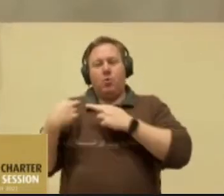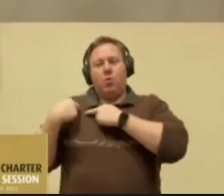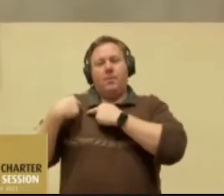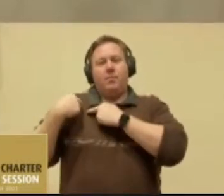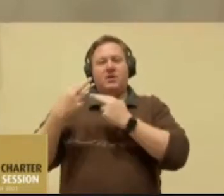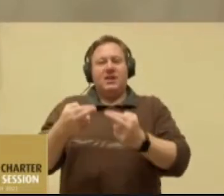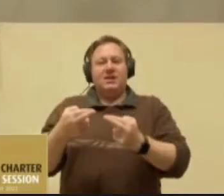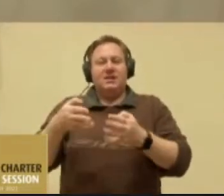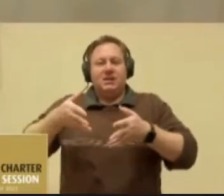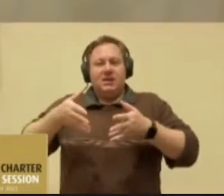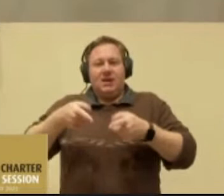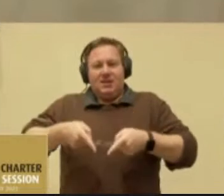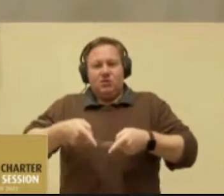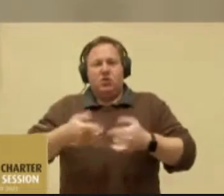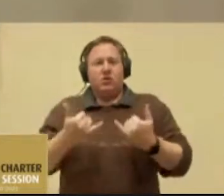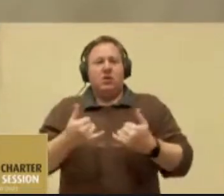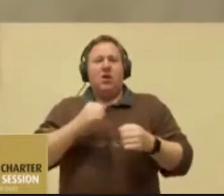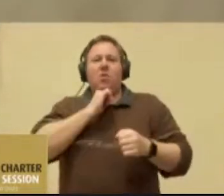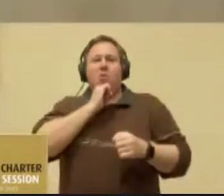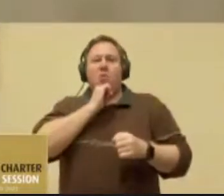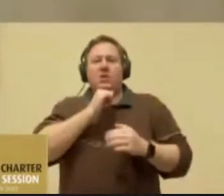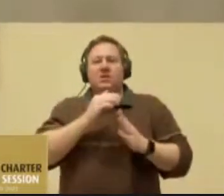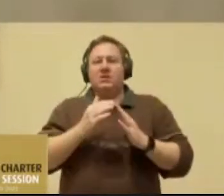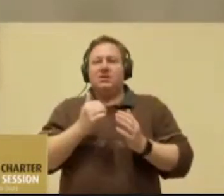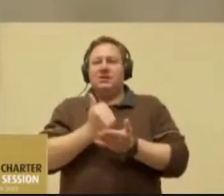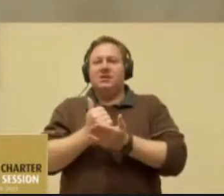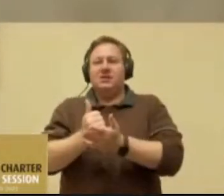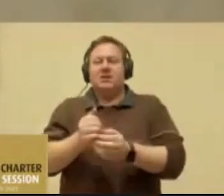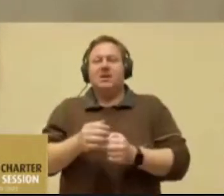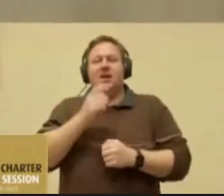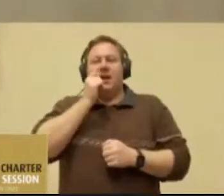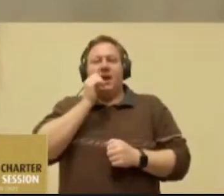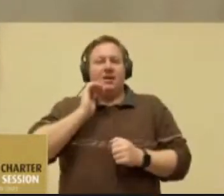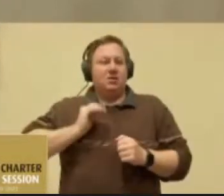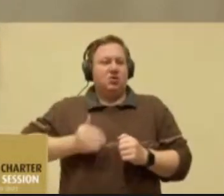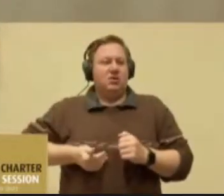distinguished guests ladies and gentlemen